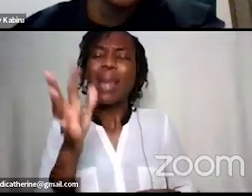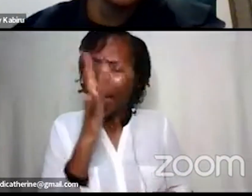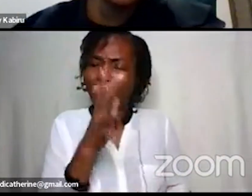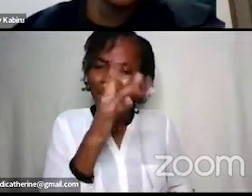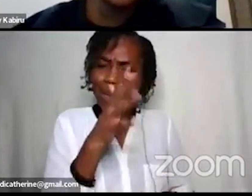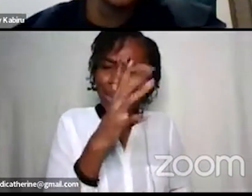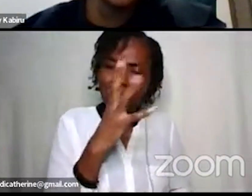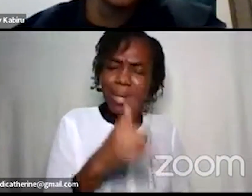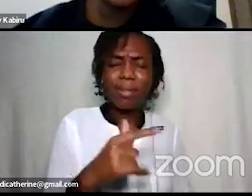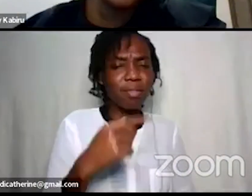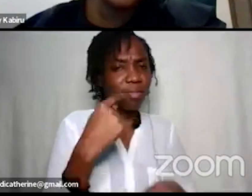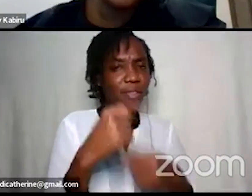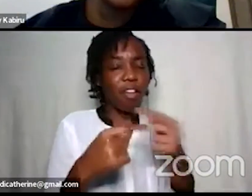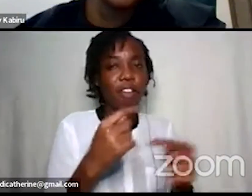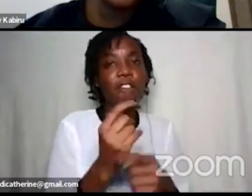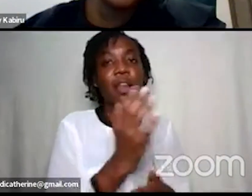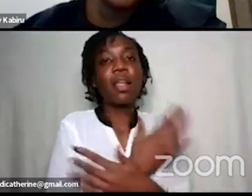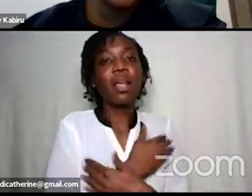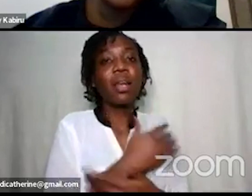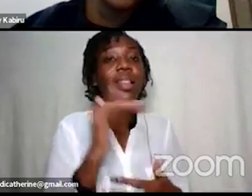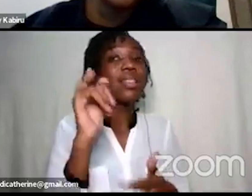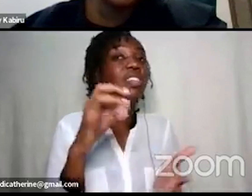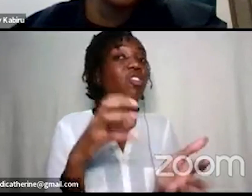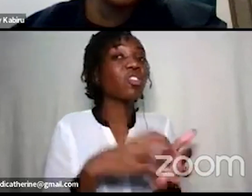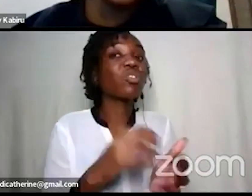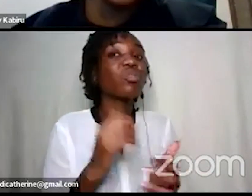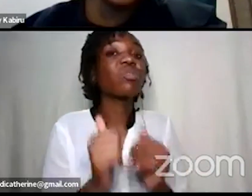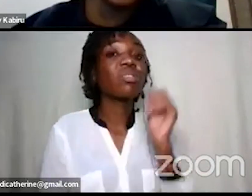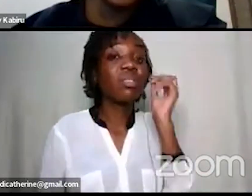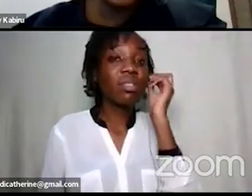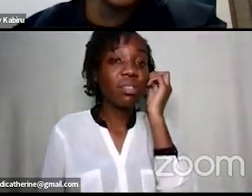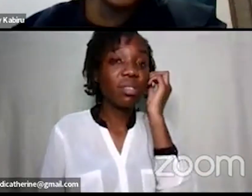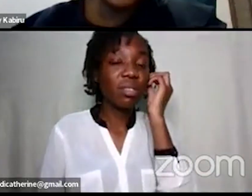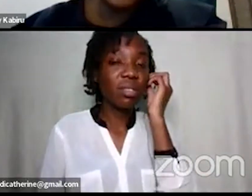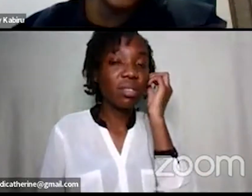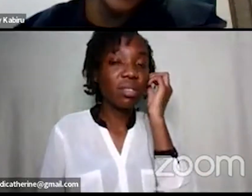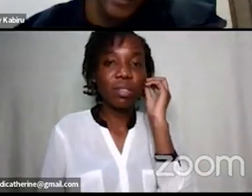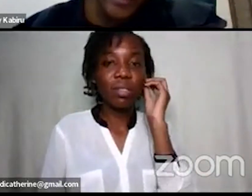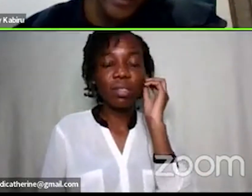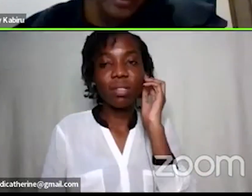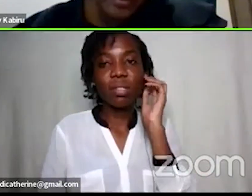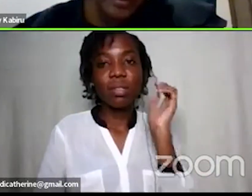among his people? What condition can this be? What condition is that though?